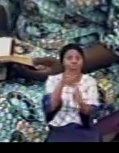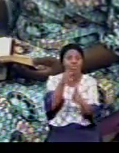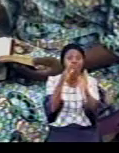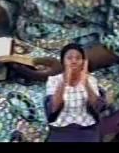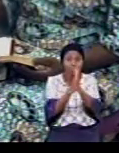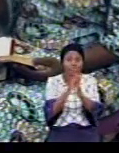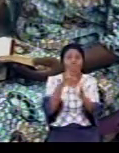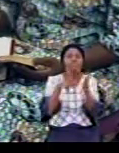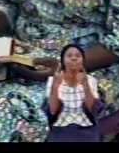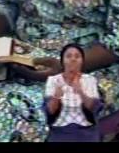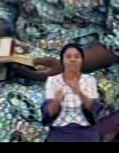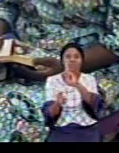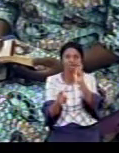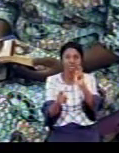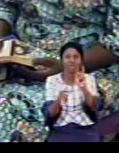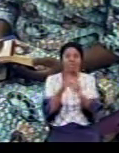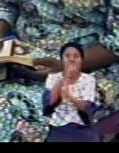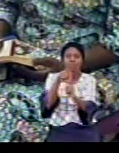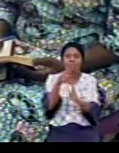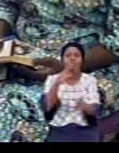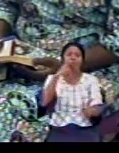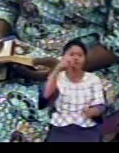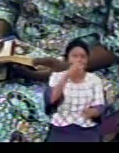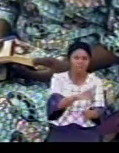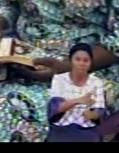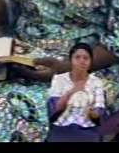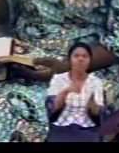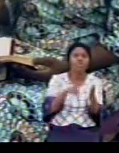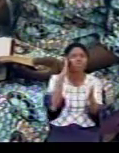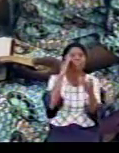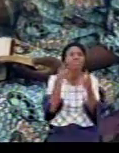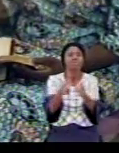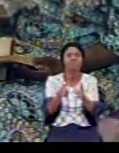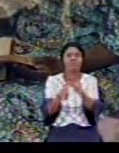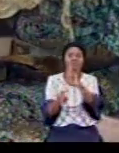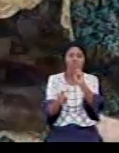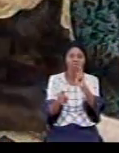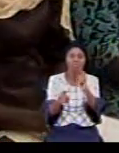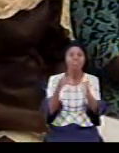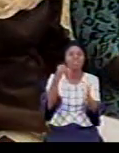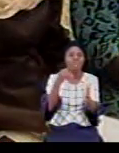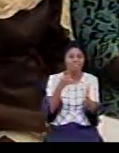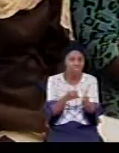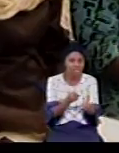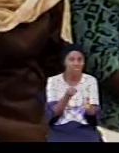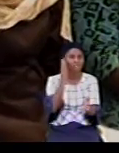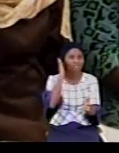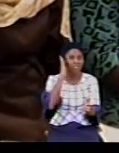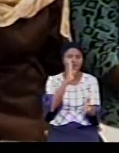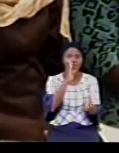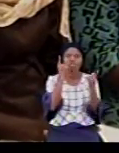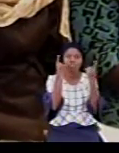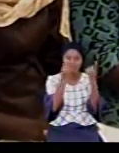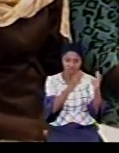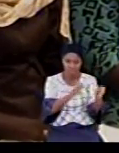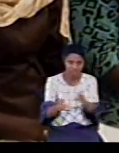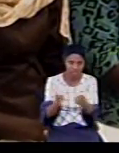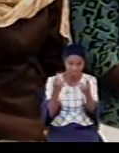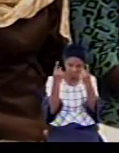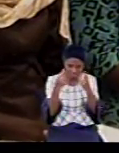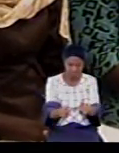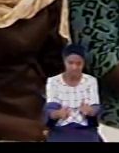happen? When you command, what will happen? It shall be